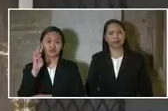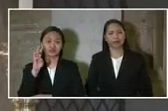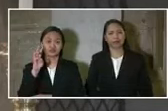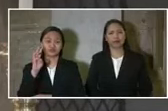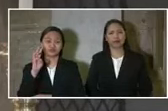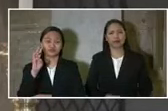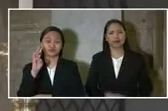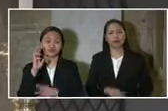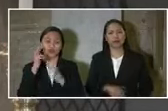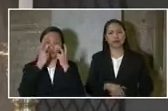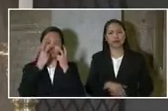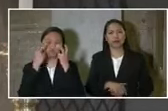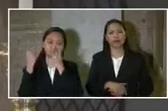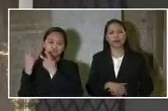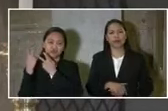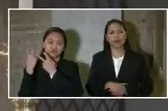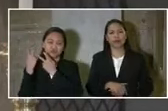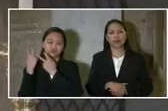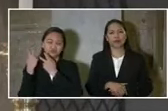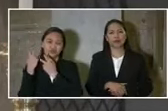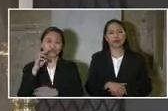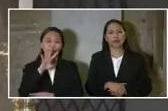we will commemorate the